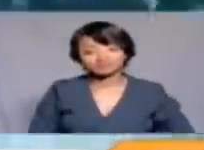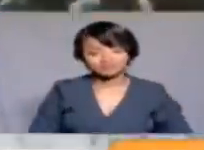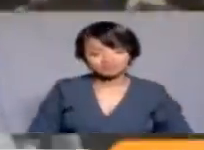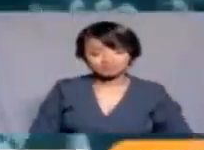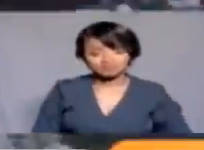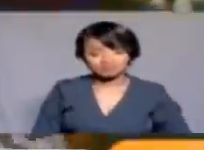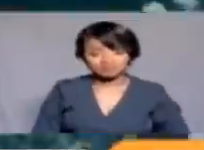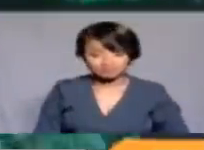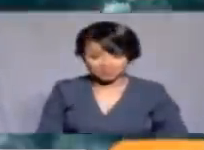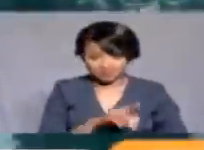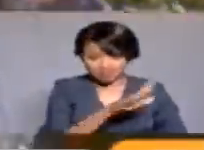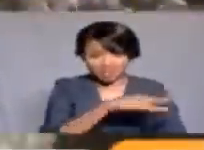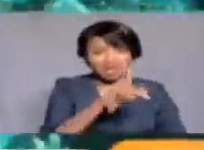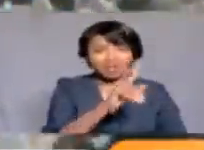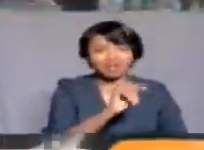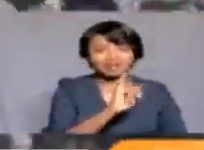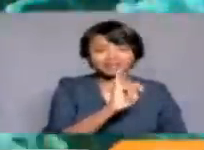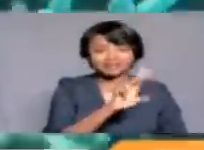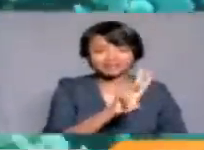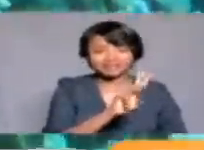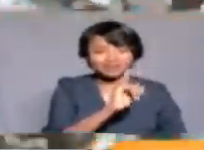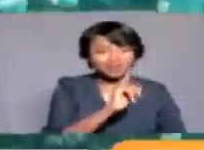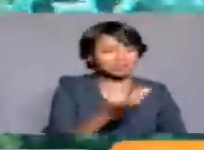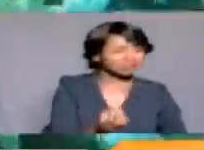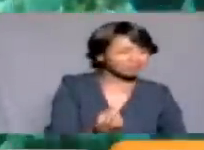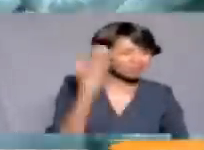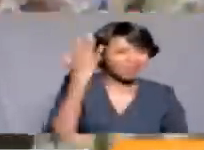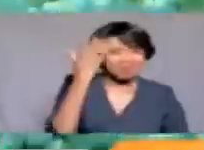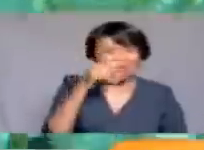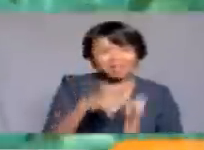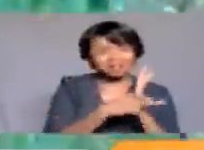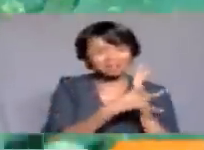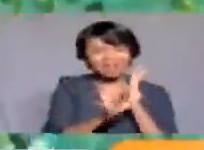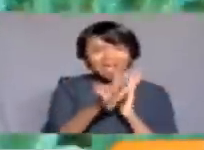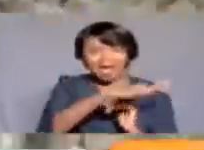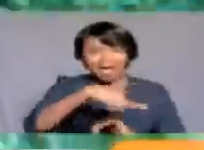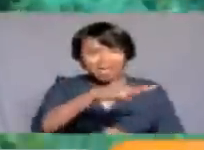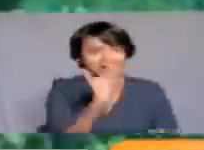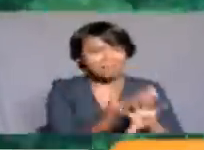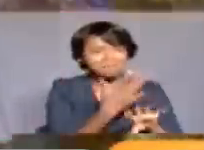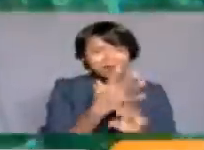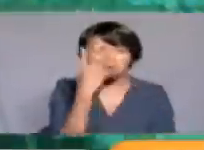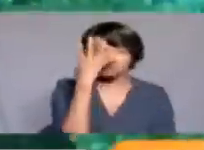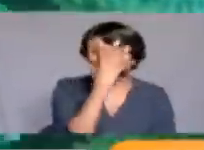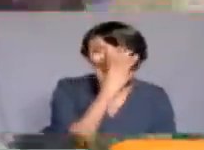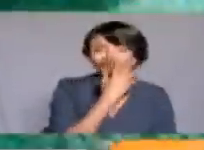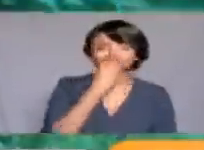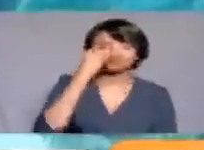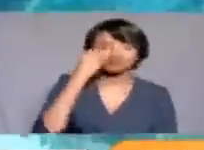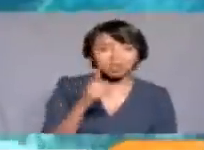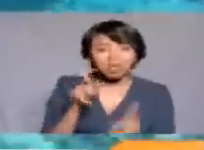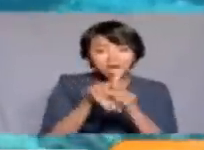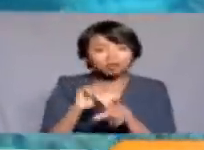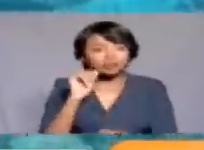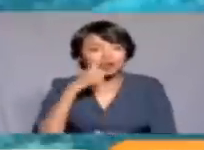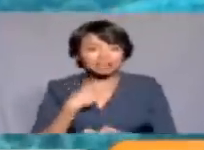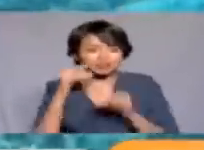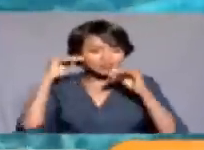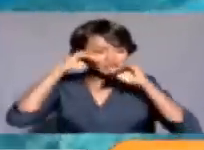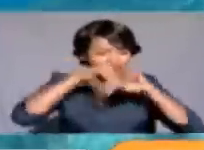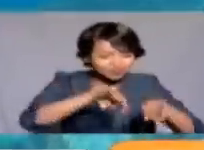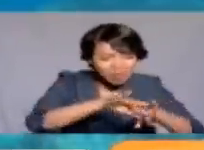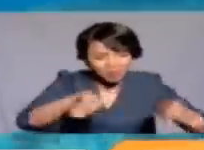Tiwi is known for its diverse coral colonies with a big fish population, perfect for snorkeling, deep sea